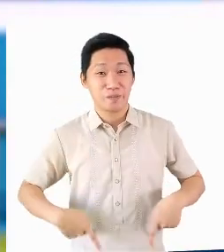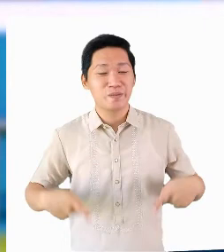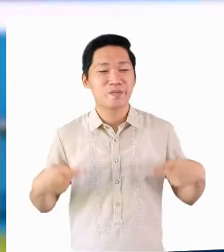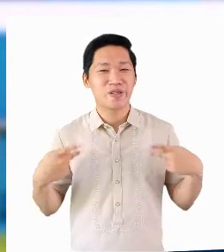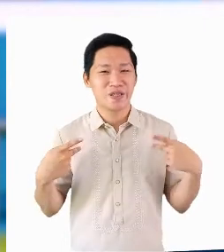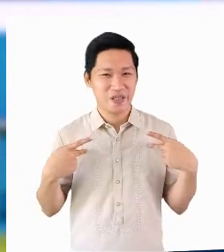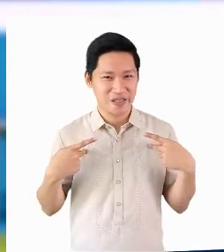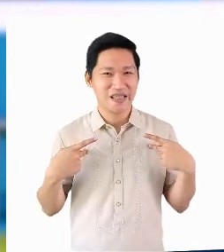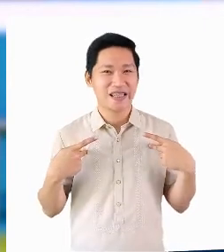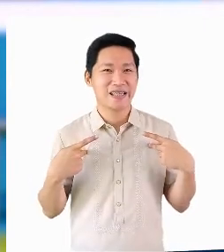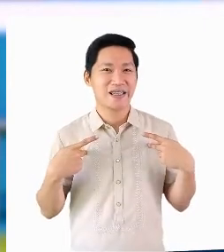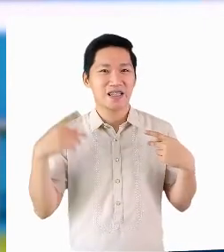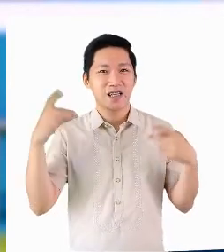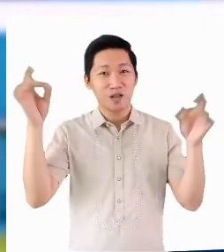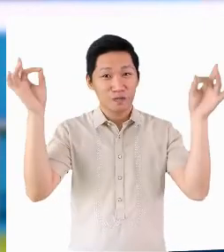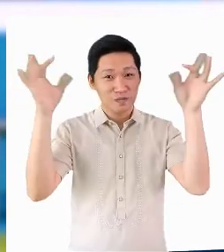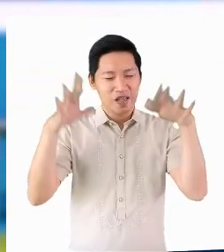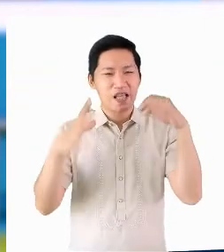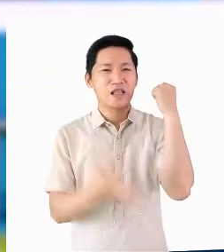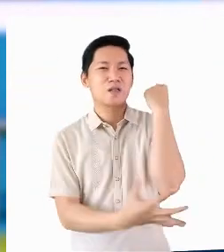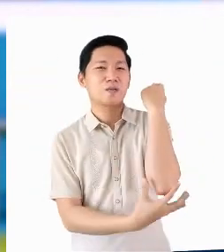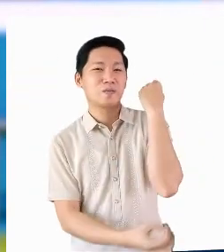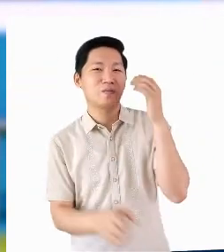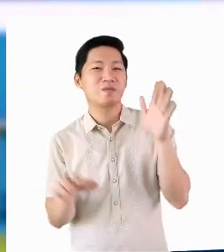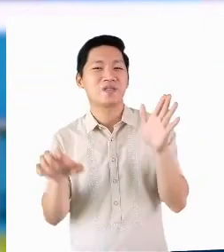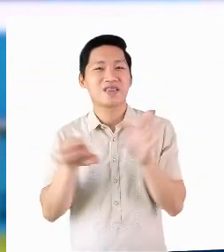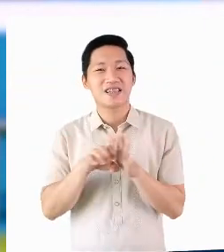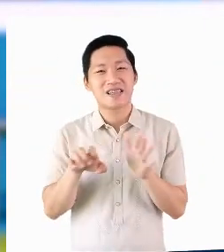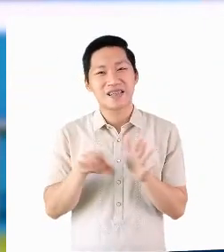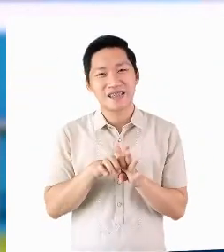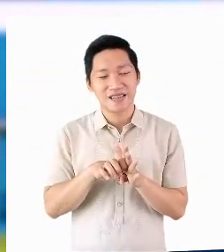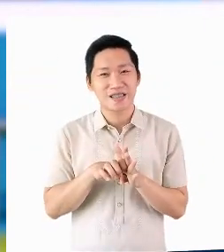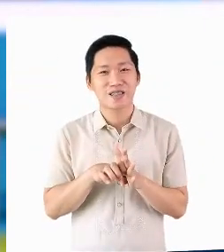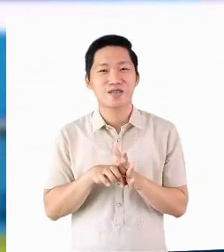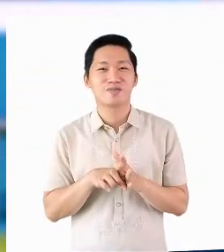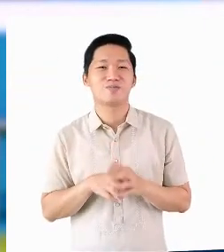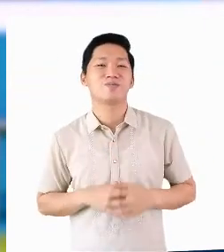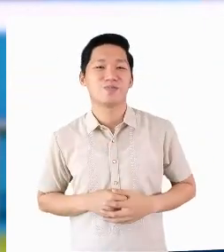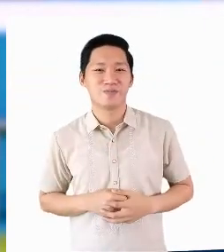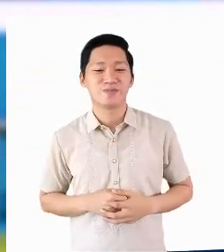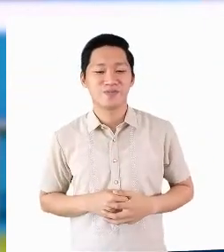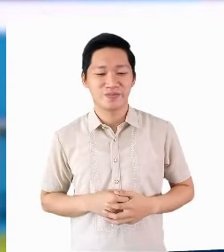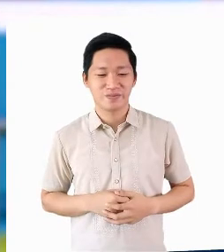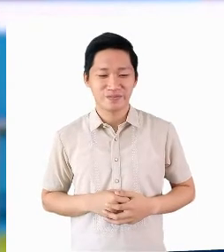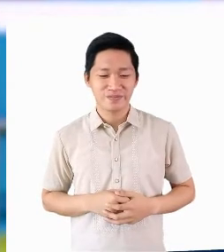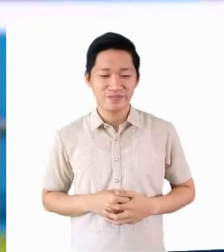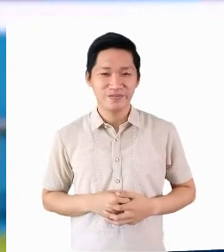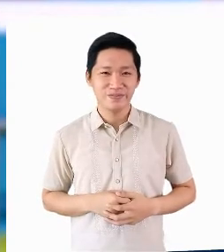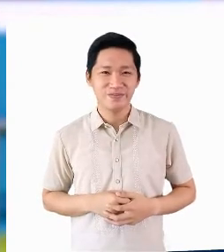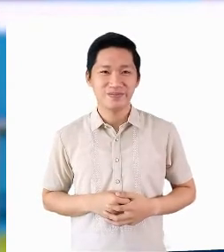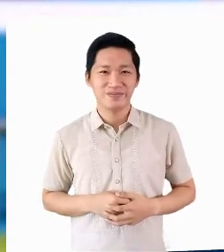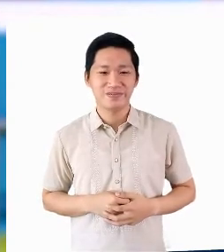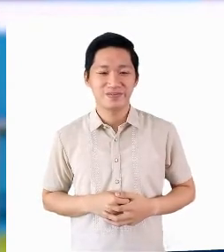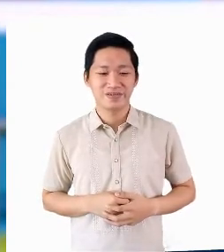Exactly! Poor lighting is an example of a physical barrier in communication.